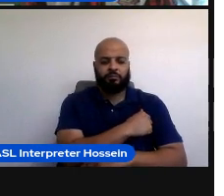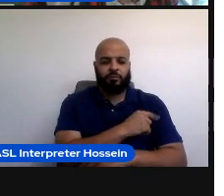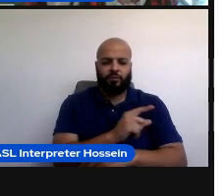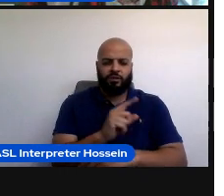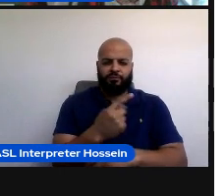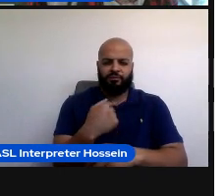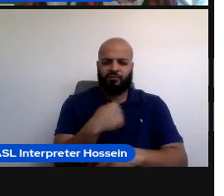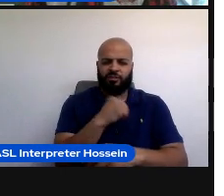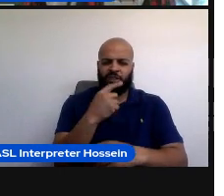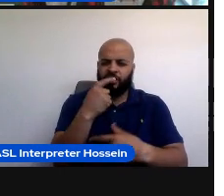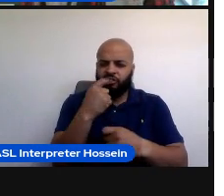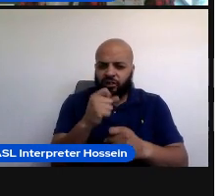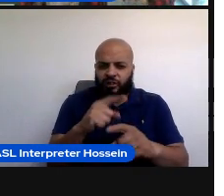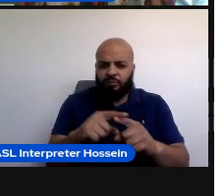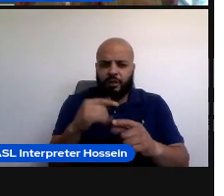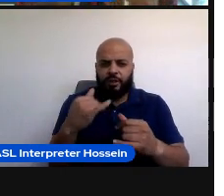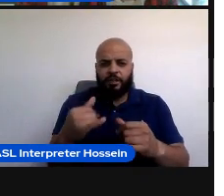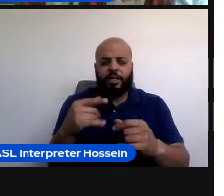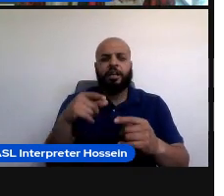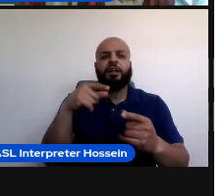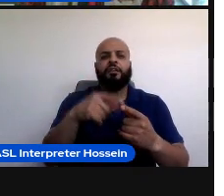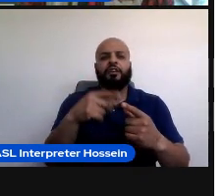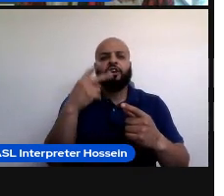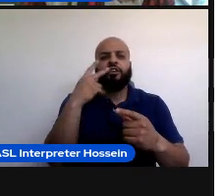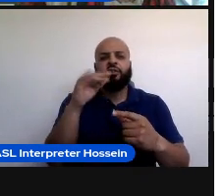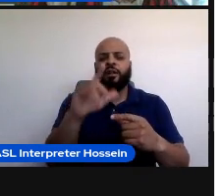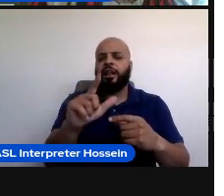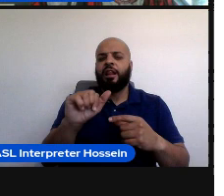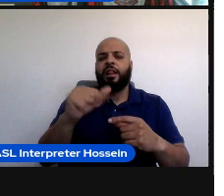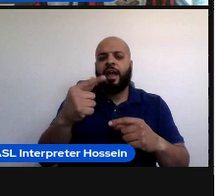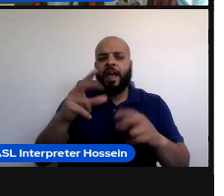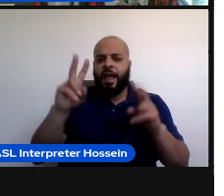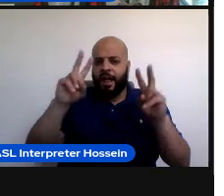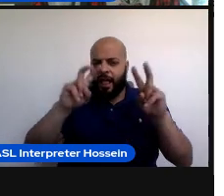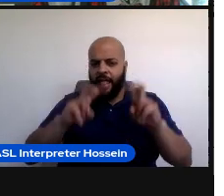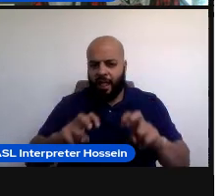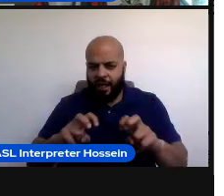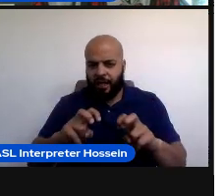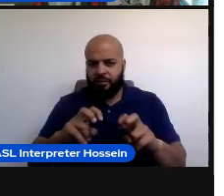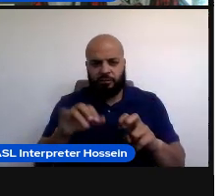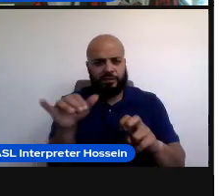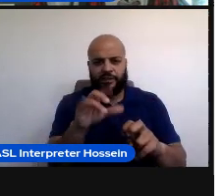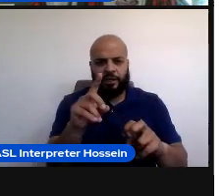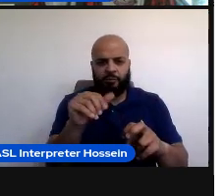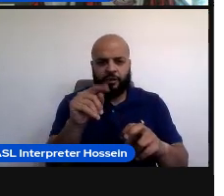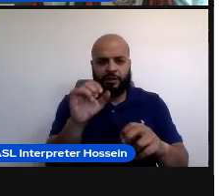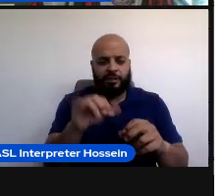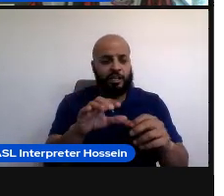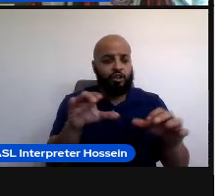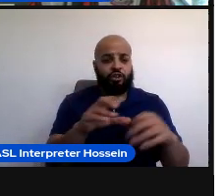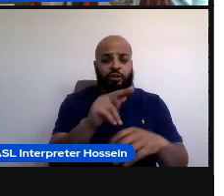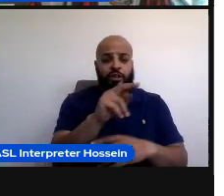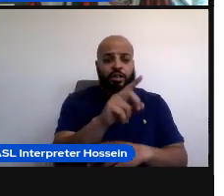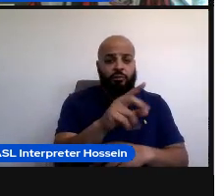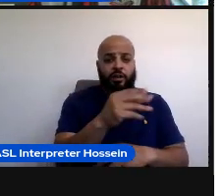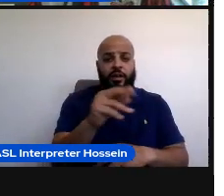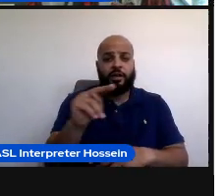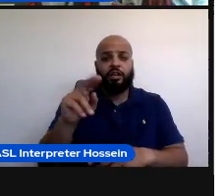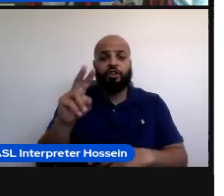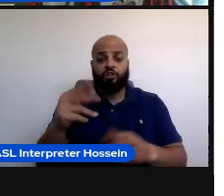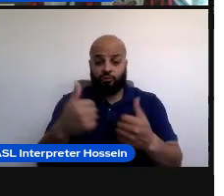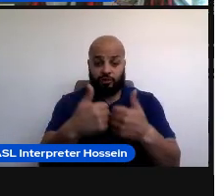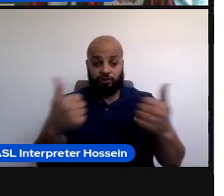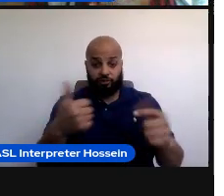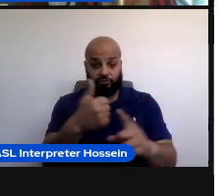interesting until you do what we call a lag analysis on that same data. So you can do N1 and N2